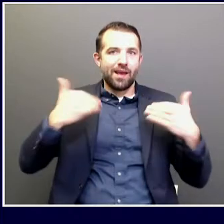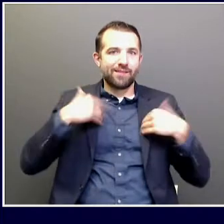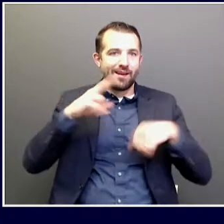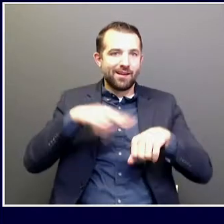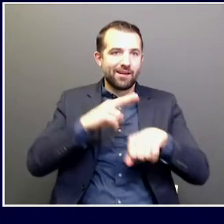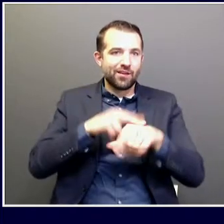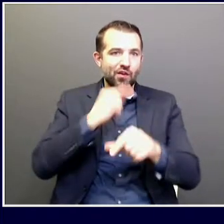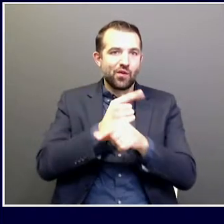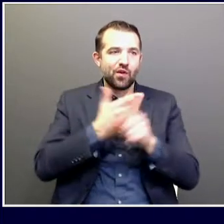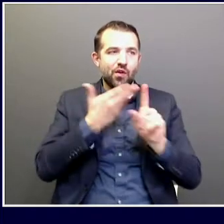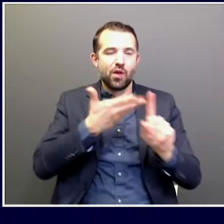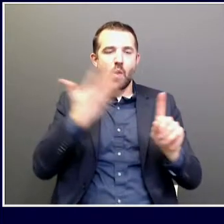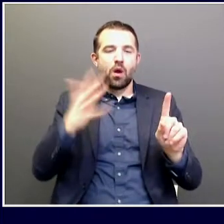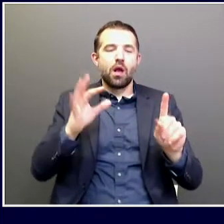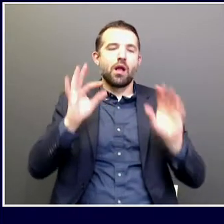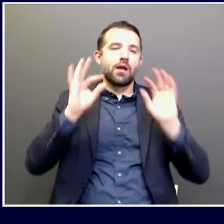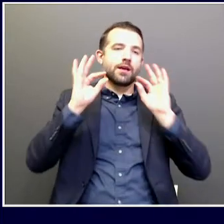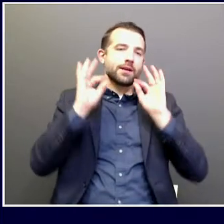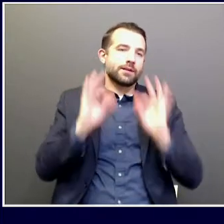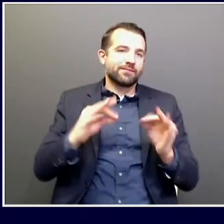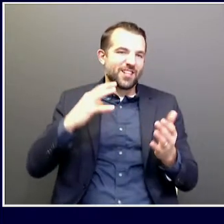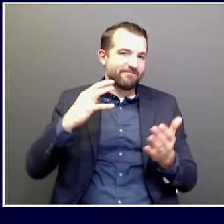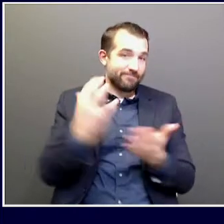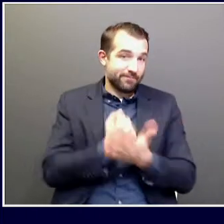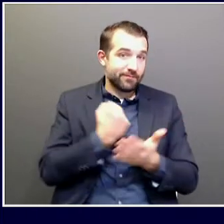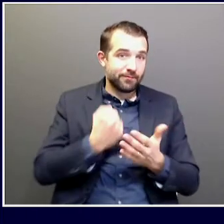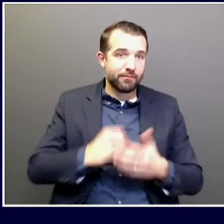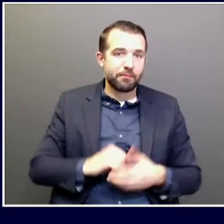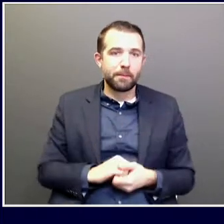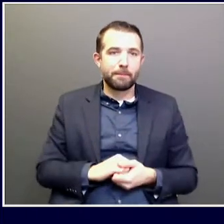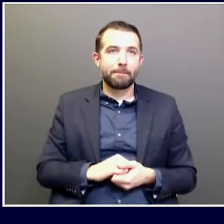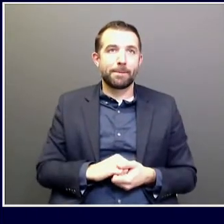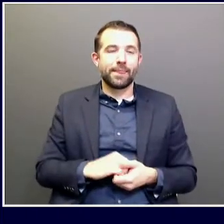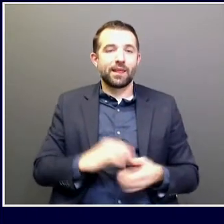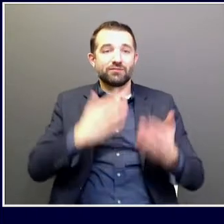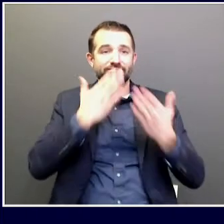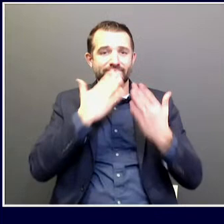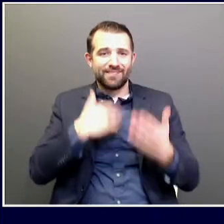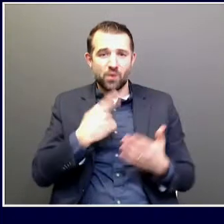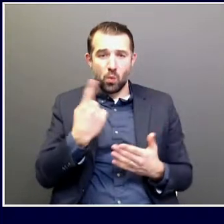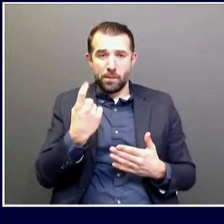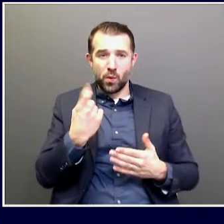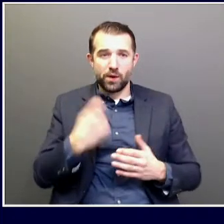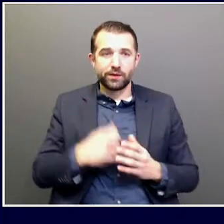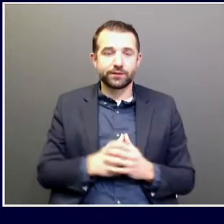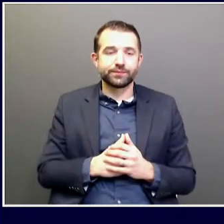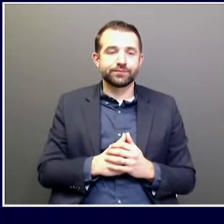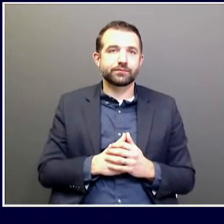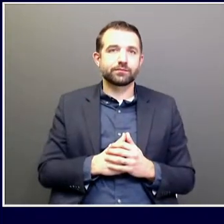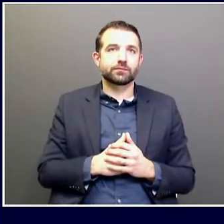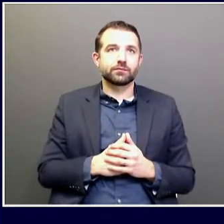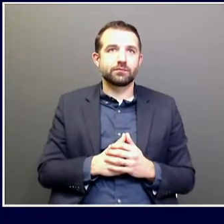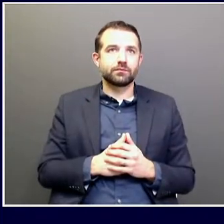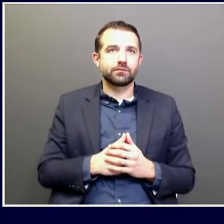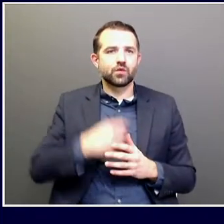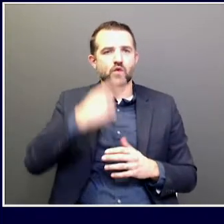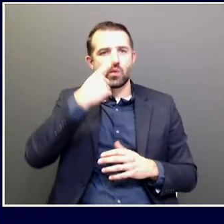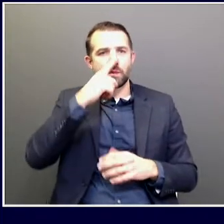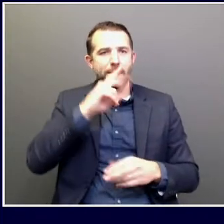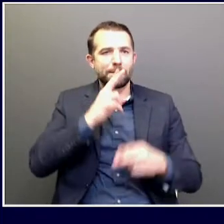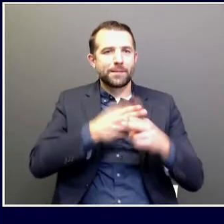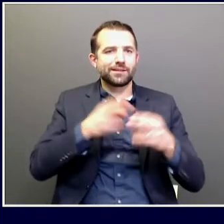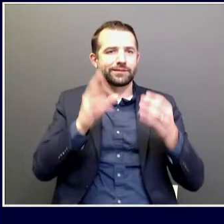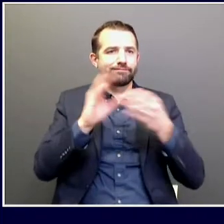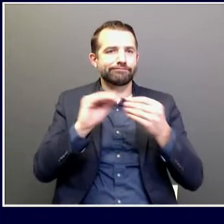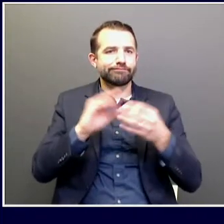focus at this time. Thank you, Doctor. Just one other question. I was wondering if you could speak a little bit to the relationship that perhaps Maine has